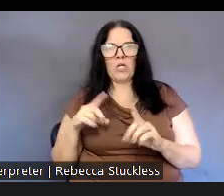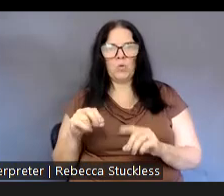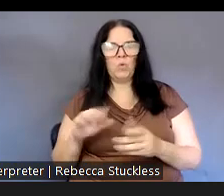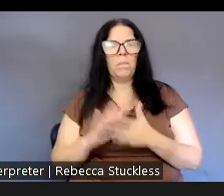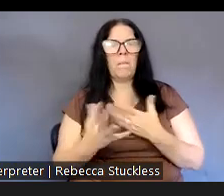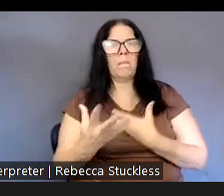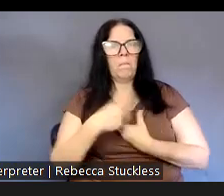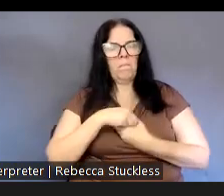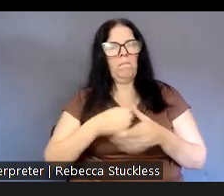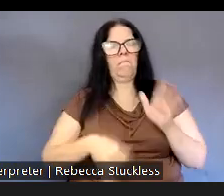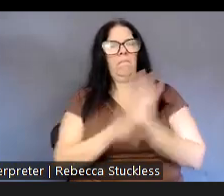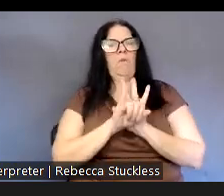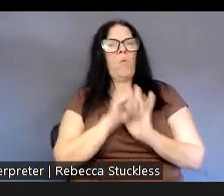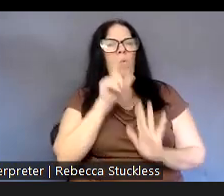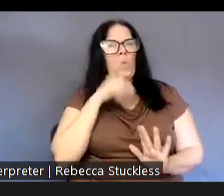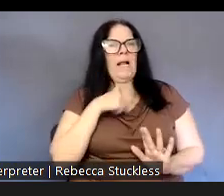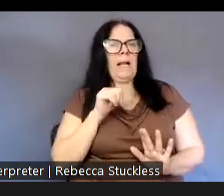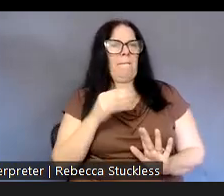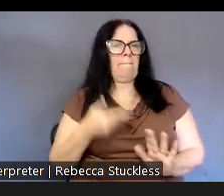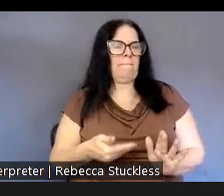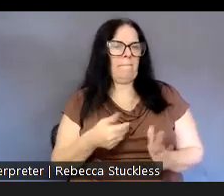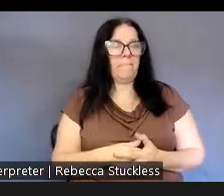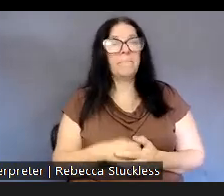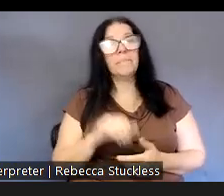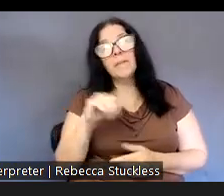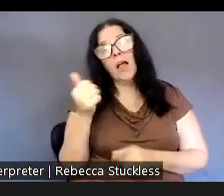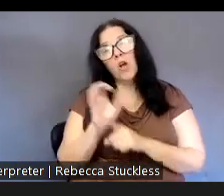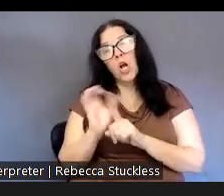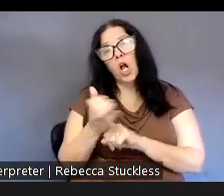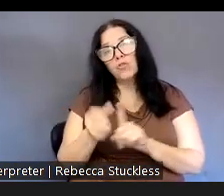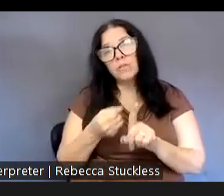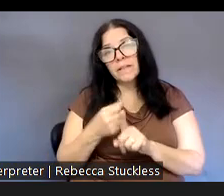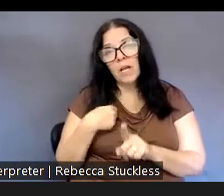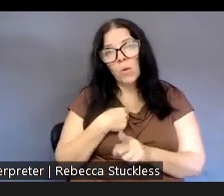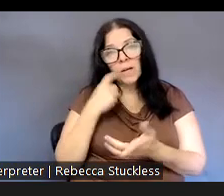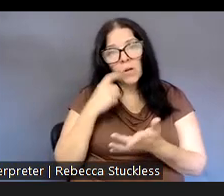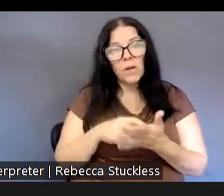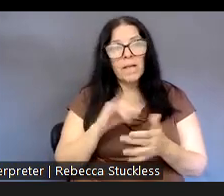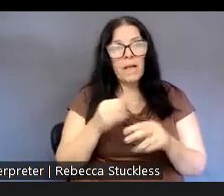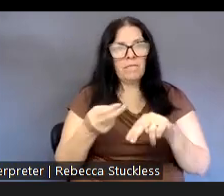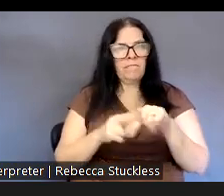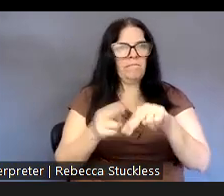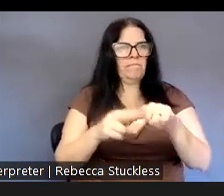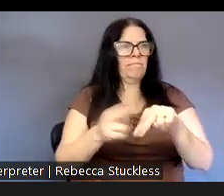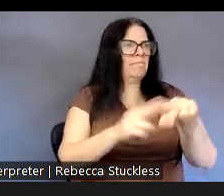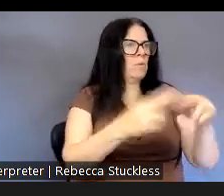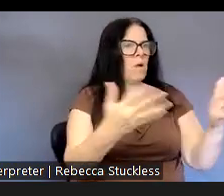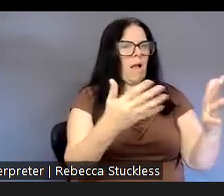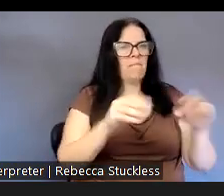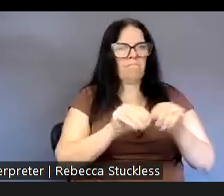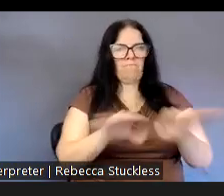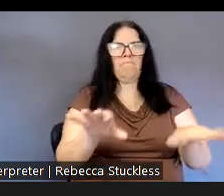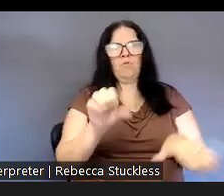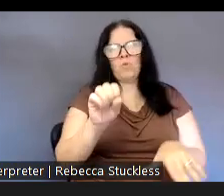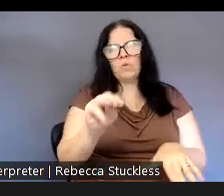Some other cultural contributors that we noted were the rising tide of young people on social media